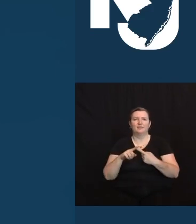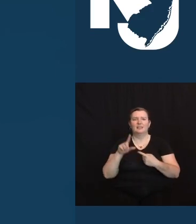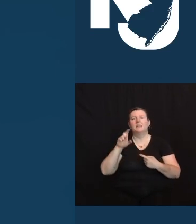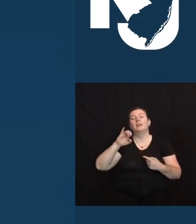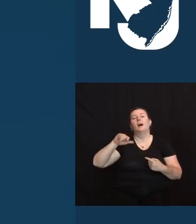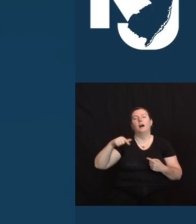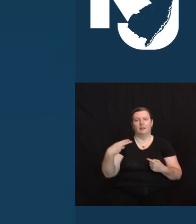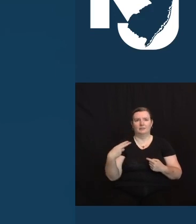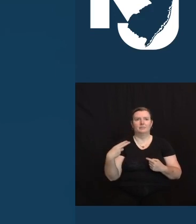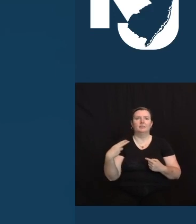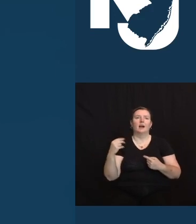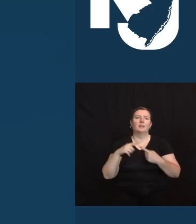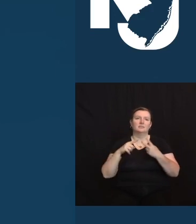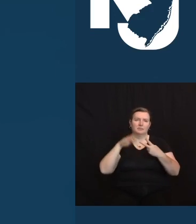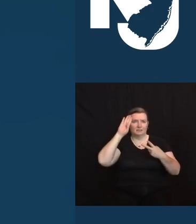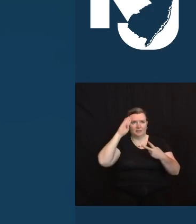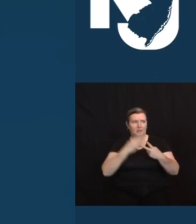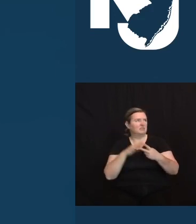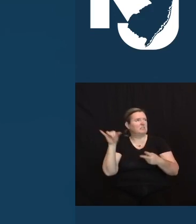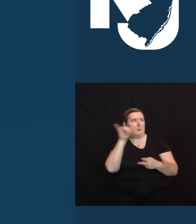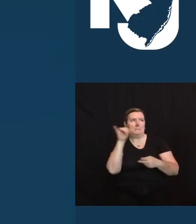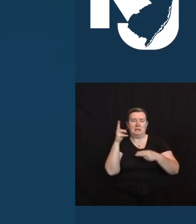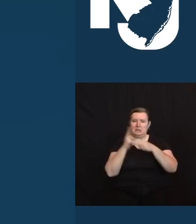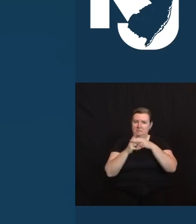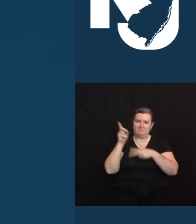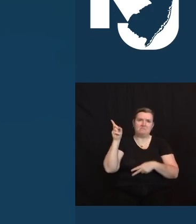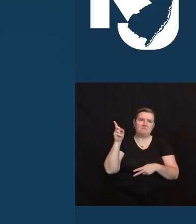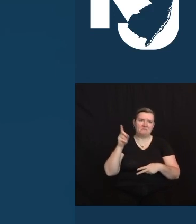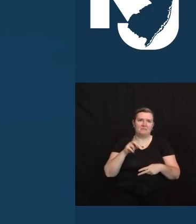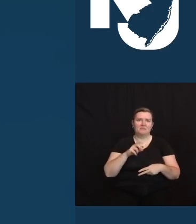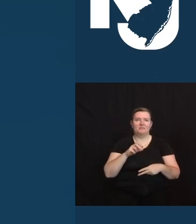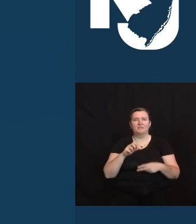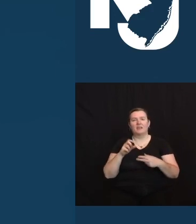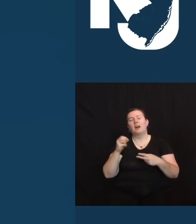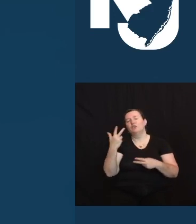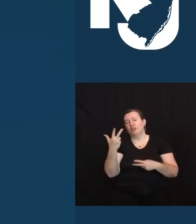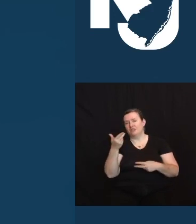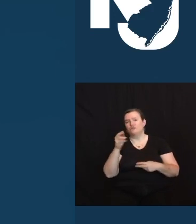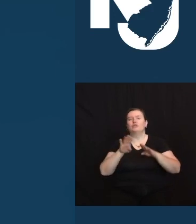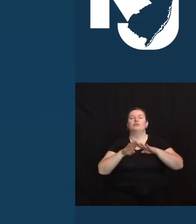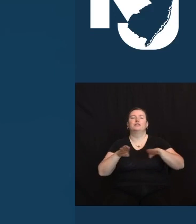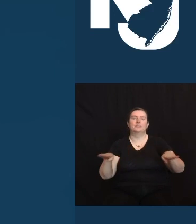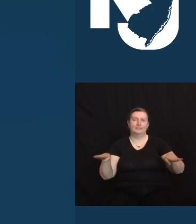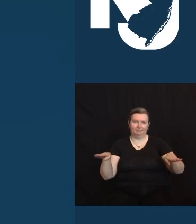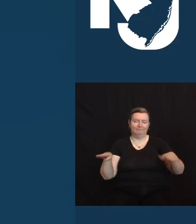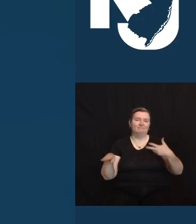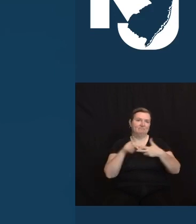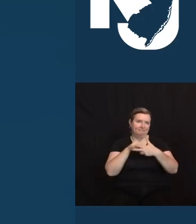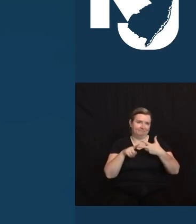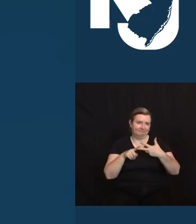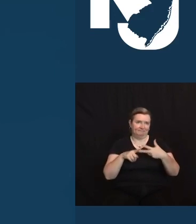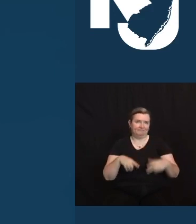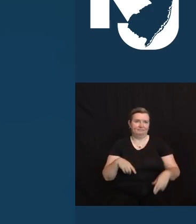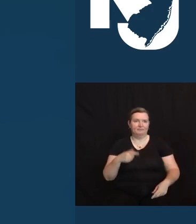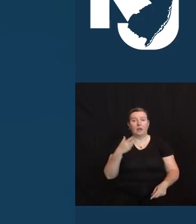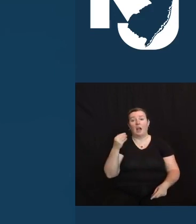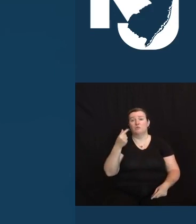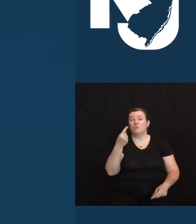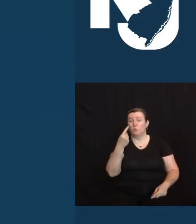Carlton, and their spouses, along with his 3 grandchildren, Sarah, David, and CP, 1 great-grandson, and